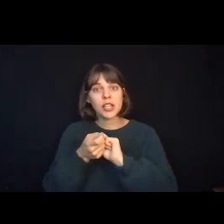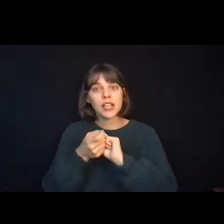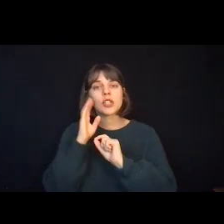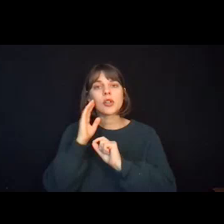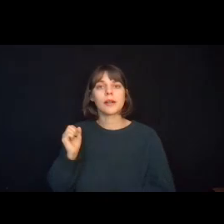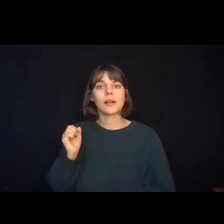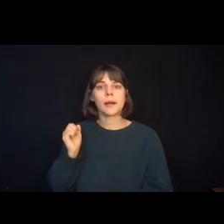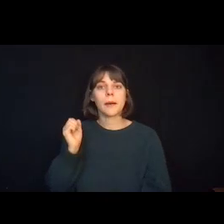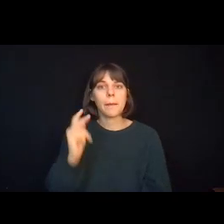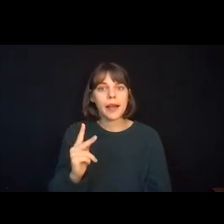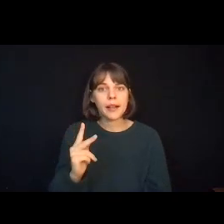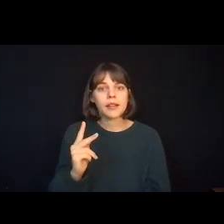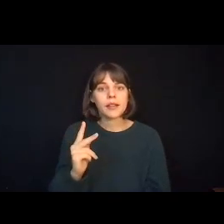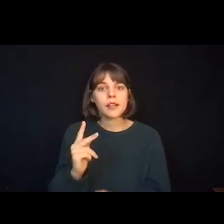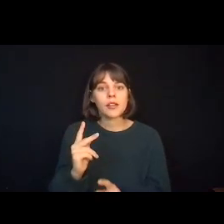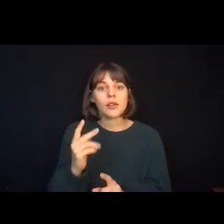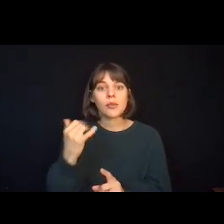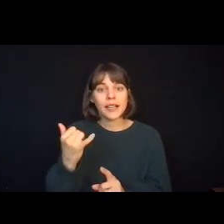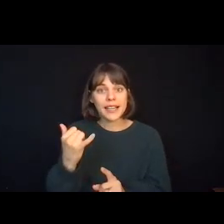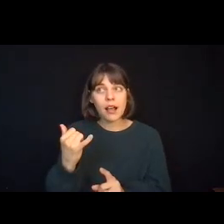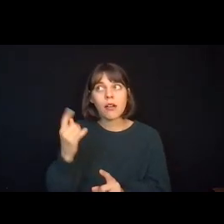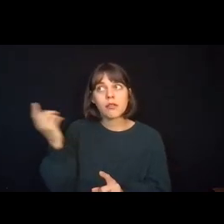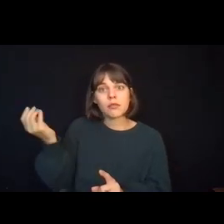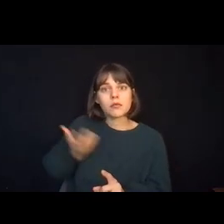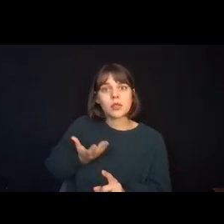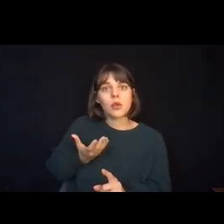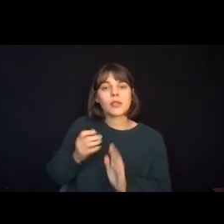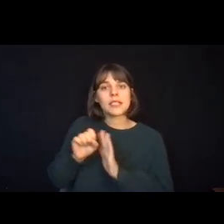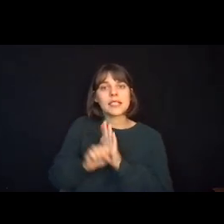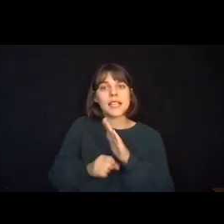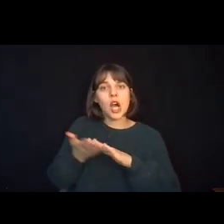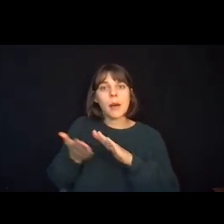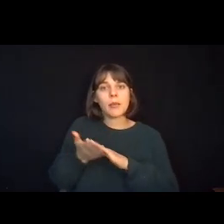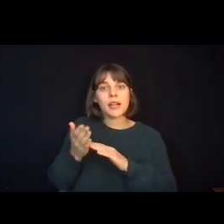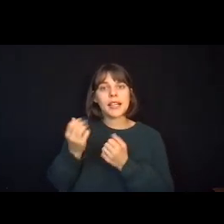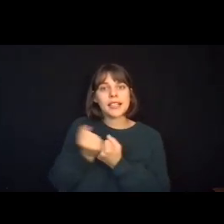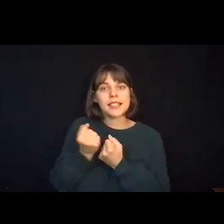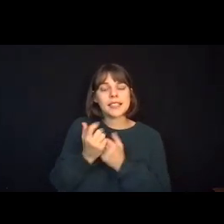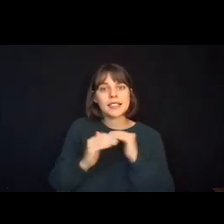as of now, we were notified that our state operating assistance would remain flat.